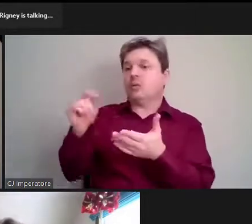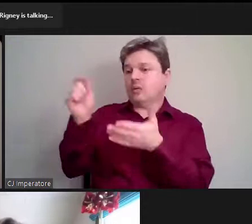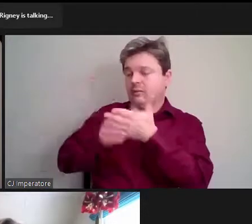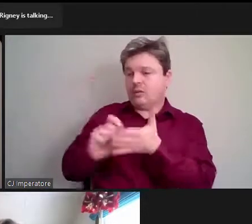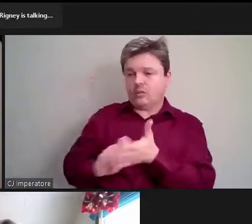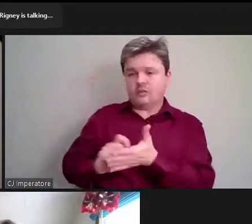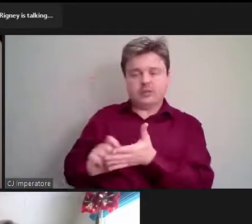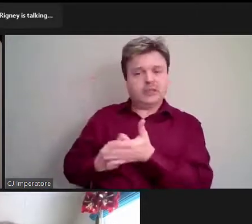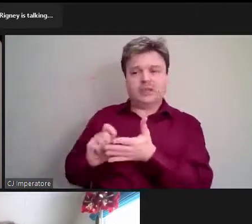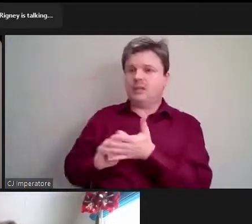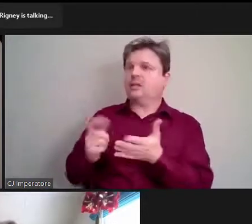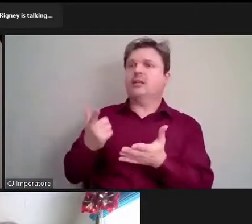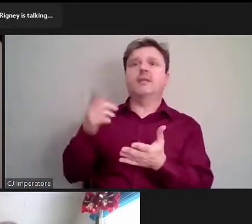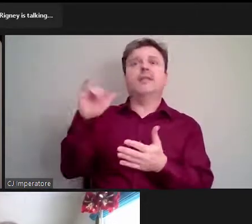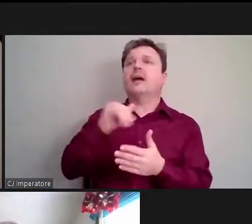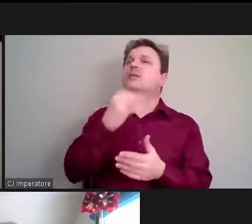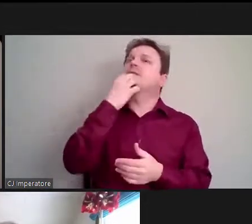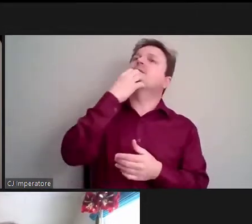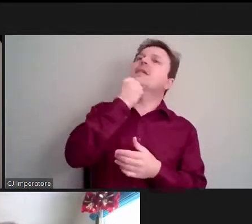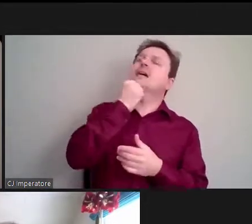get-go.